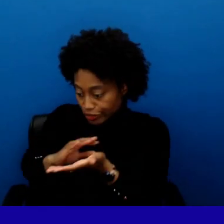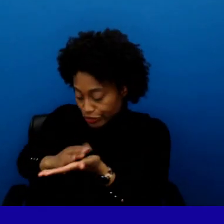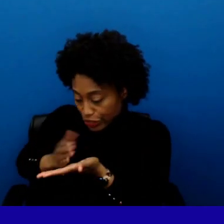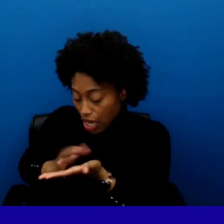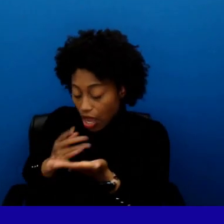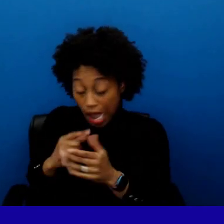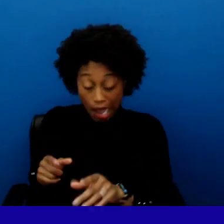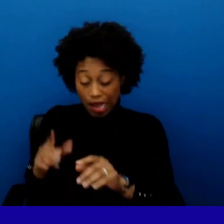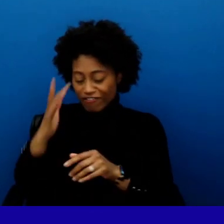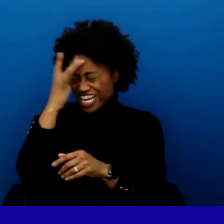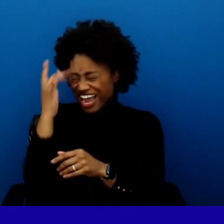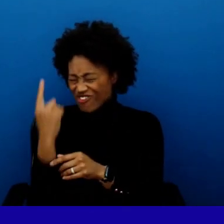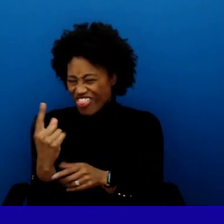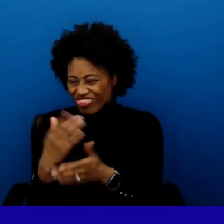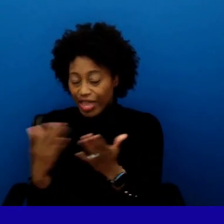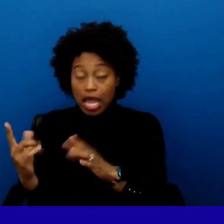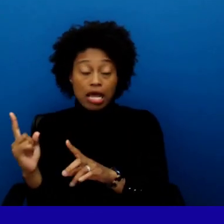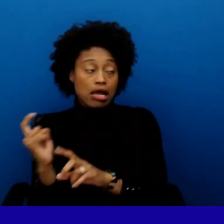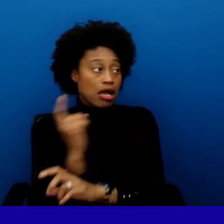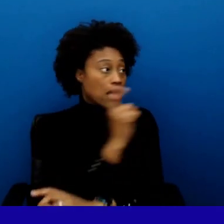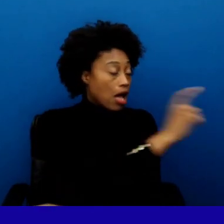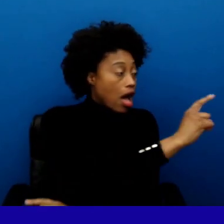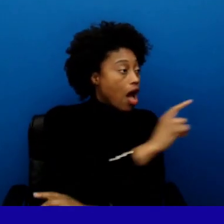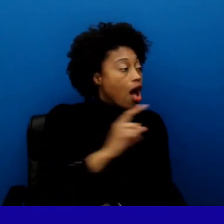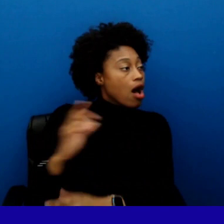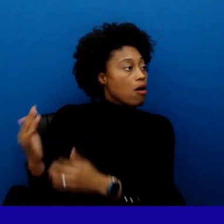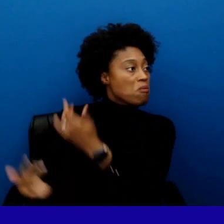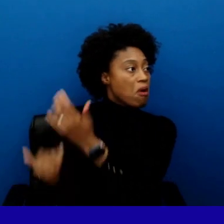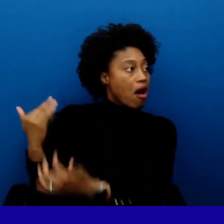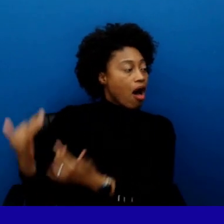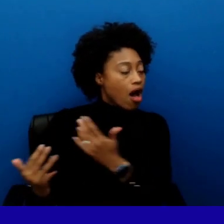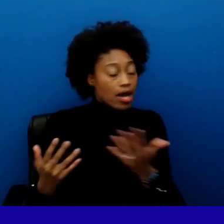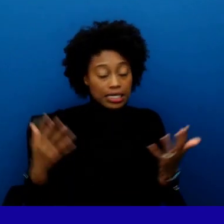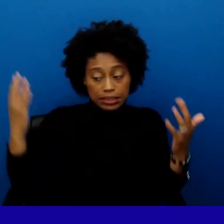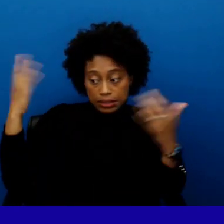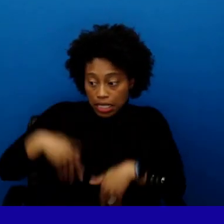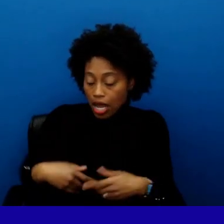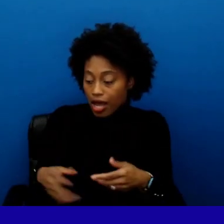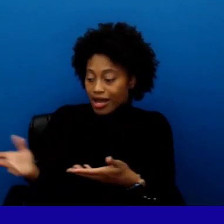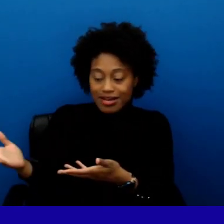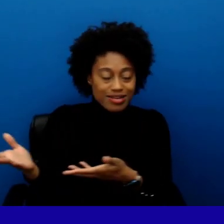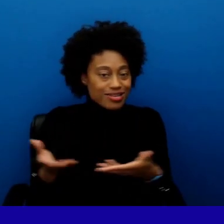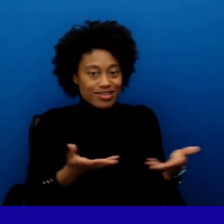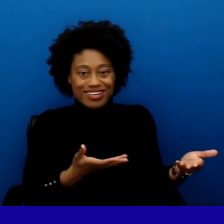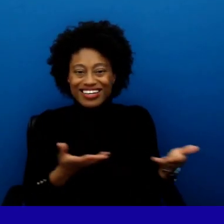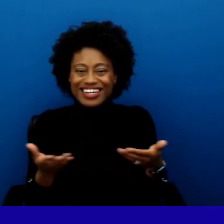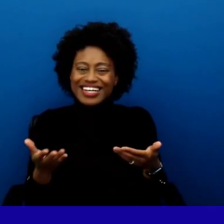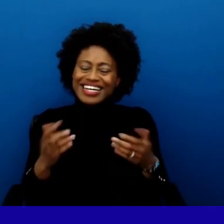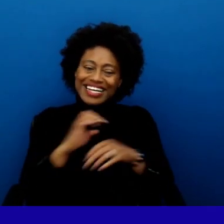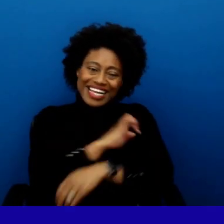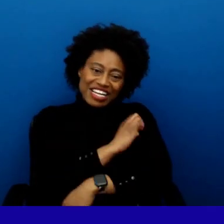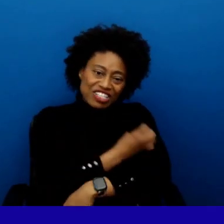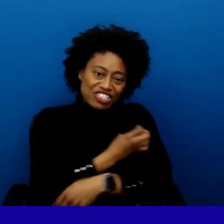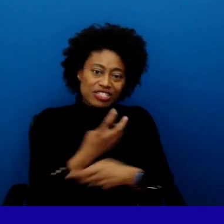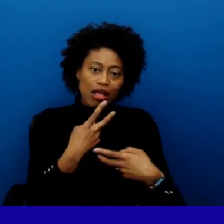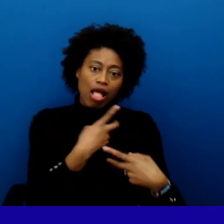off and search for that thing, and then their food is burning. And so there's this whole energy,